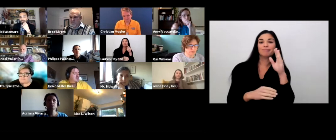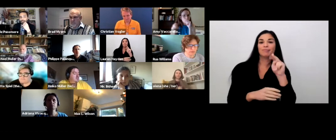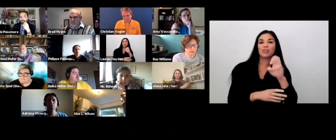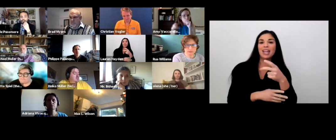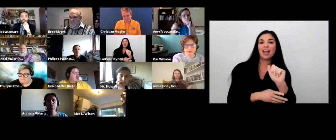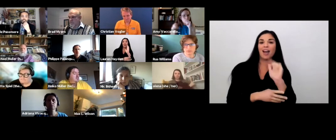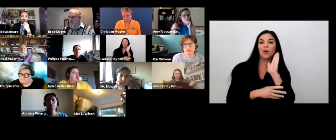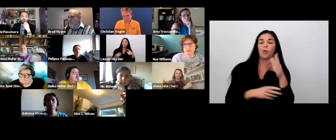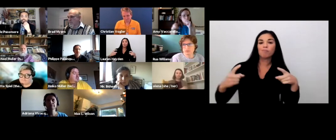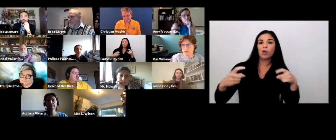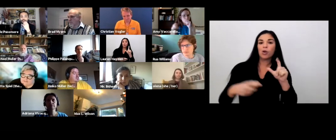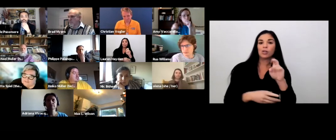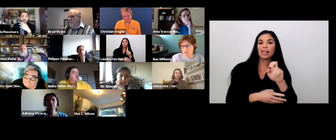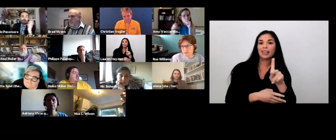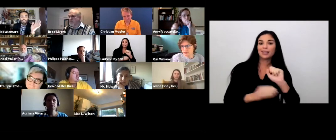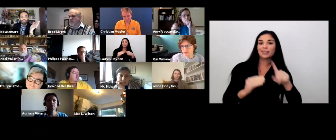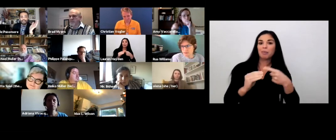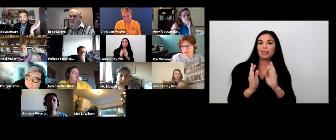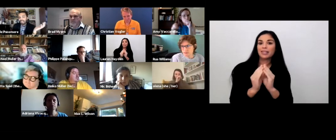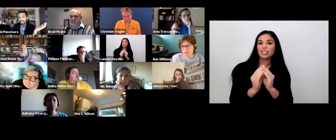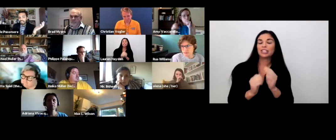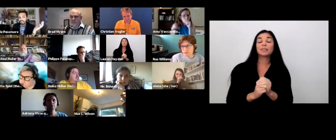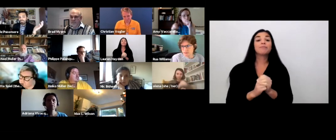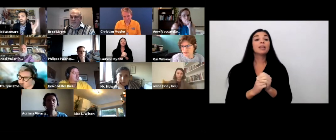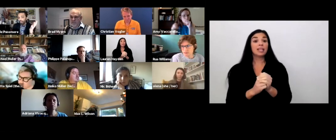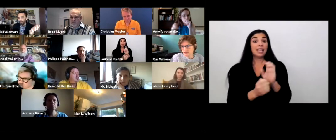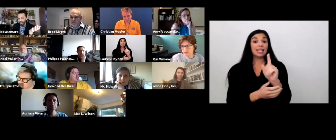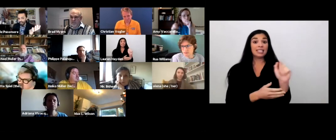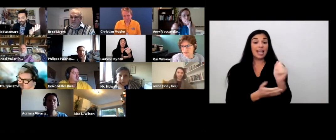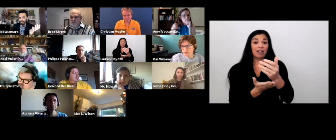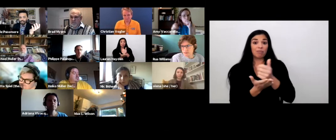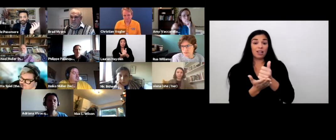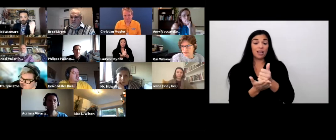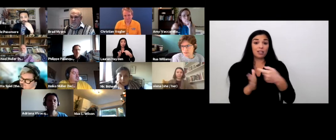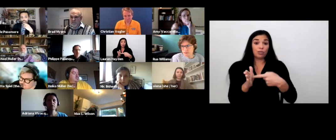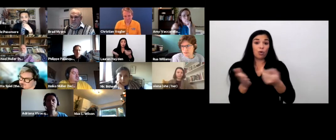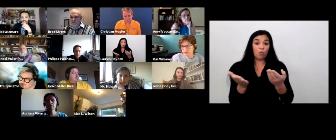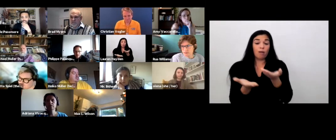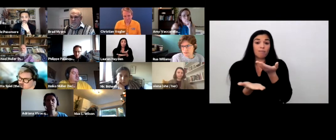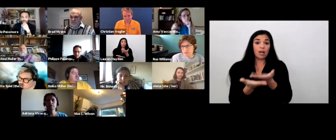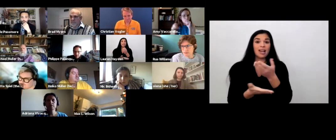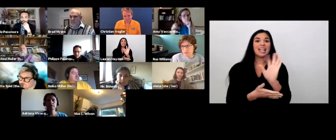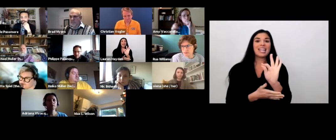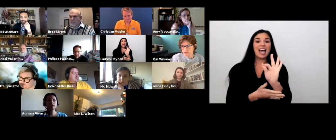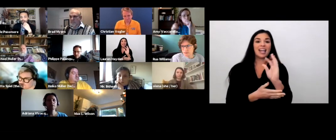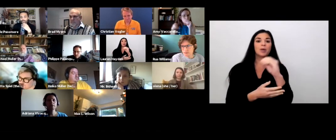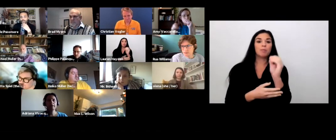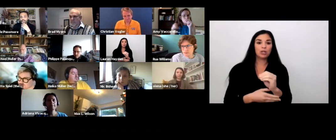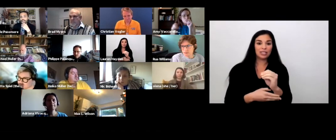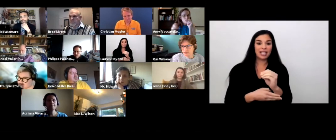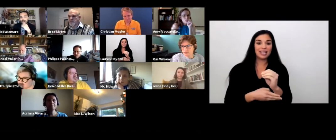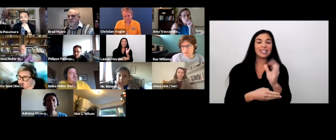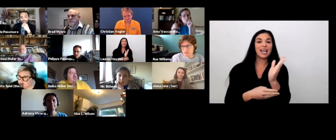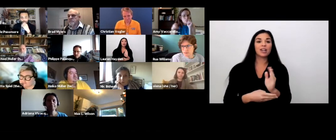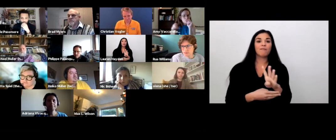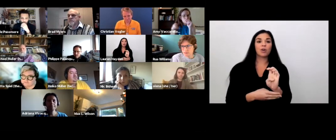there. The quantitative data indicated that 9% of these 487 respondents that were